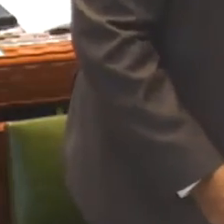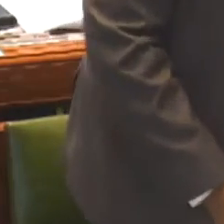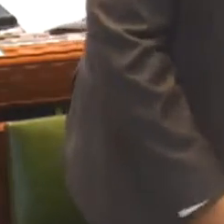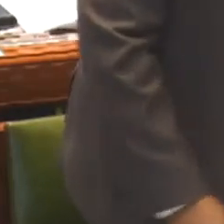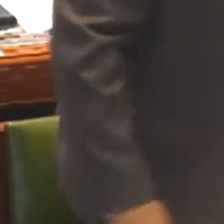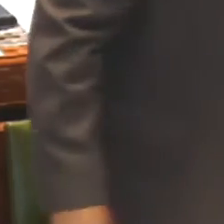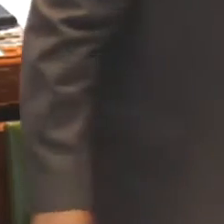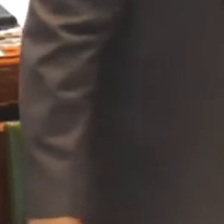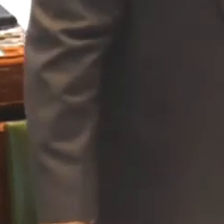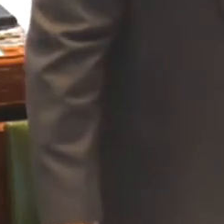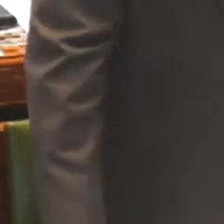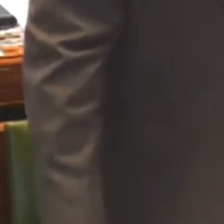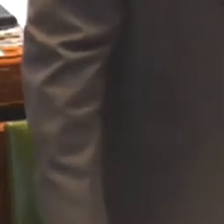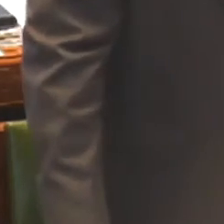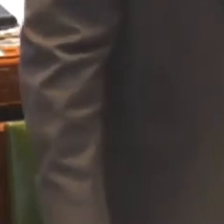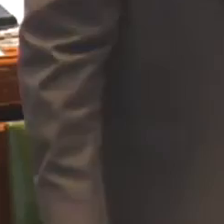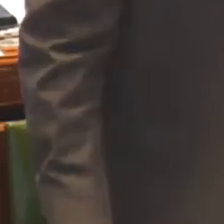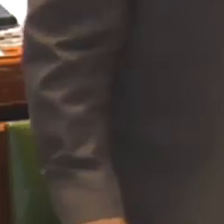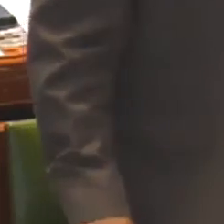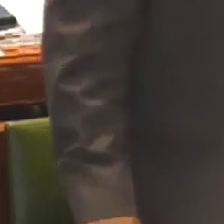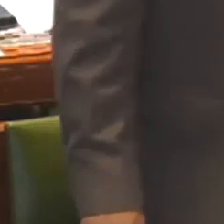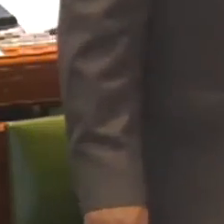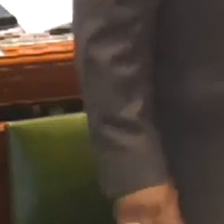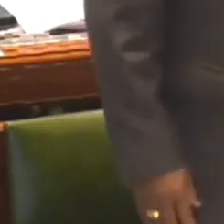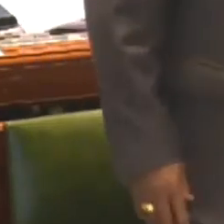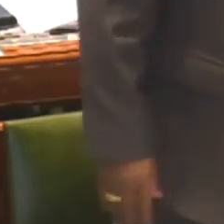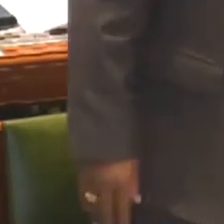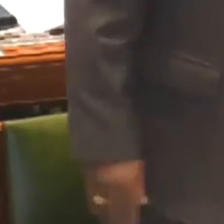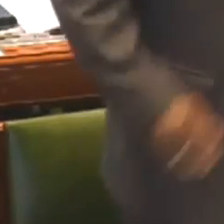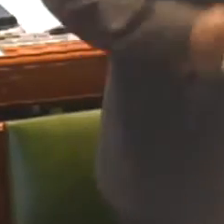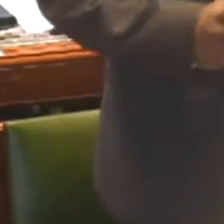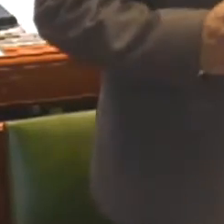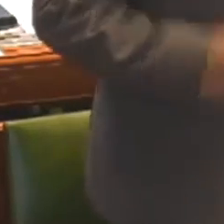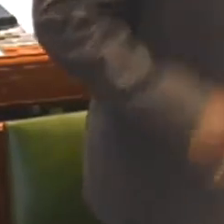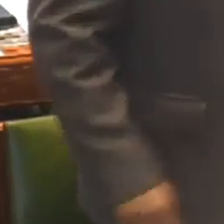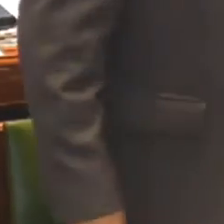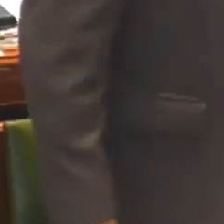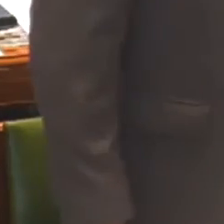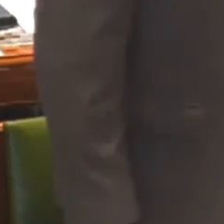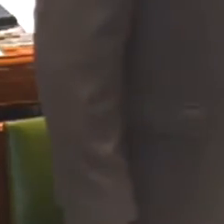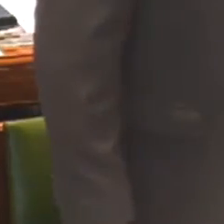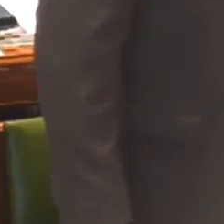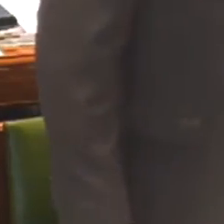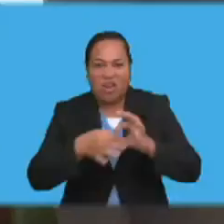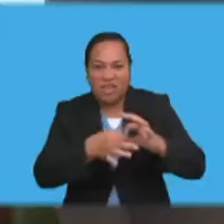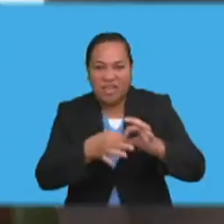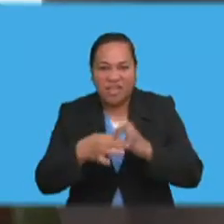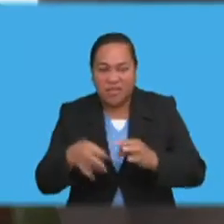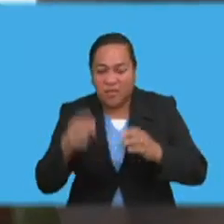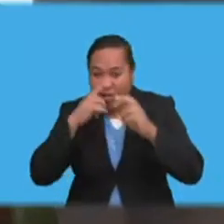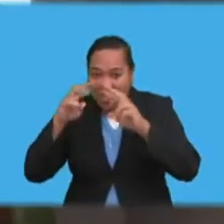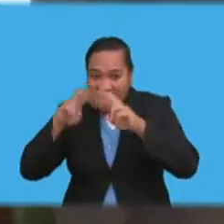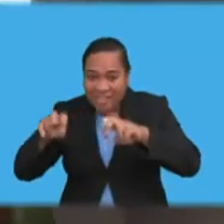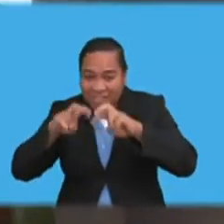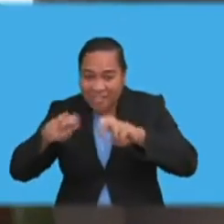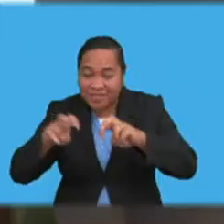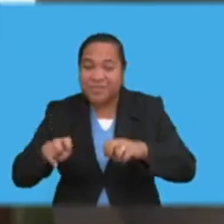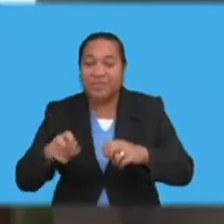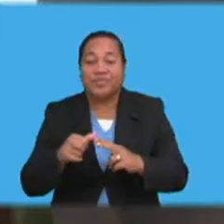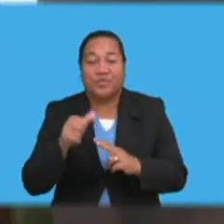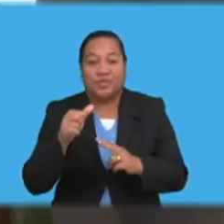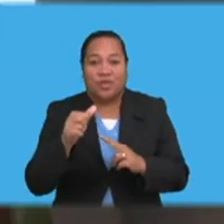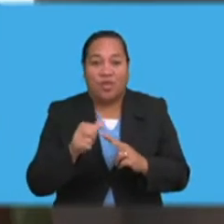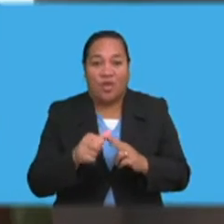very critical that there is very close linkage and coordination between the researchers and, of course,